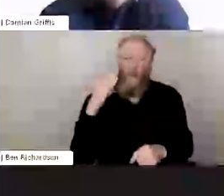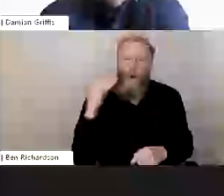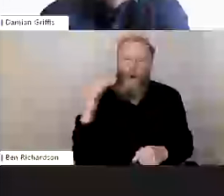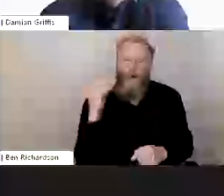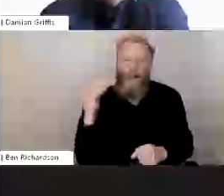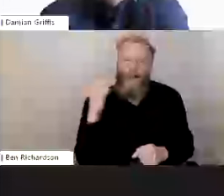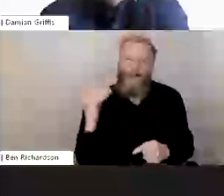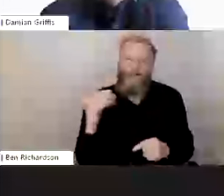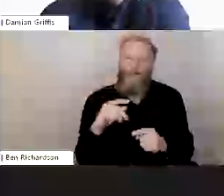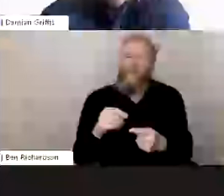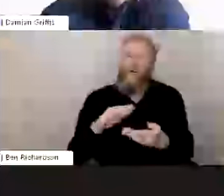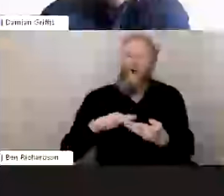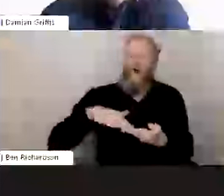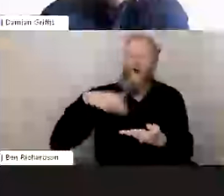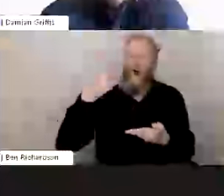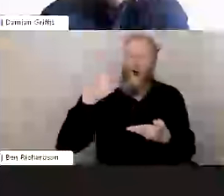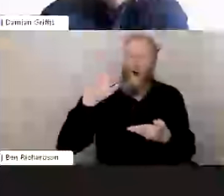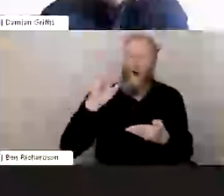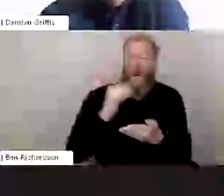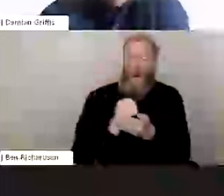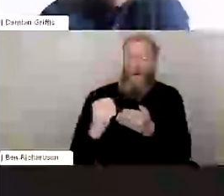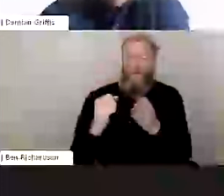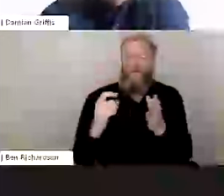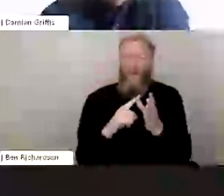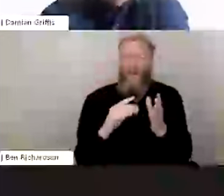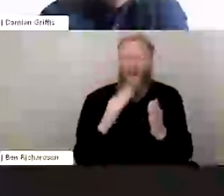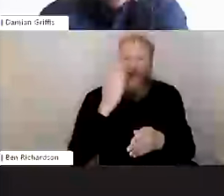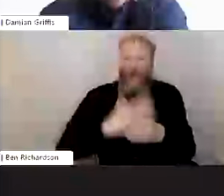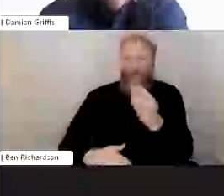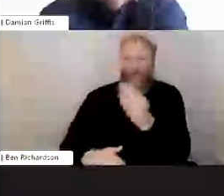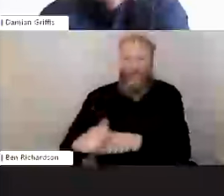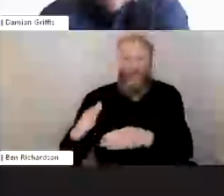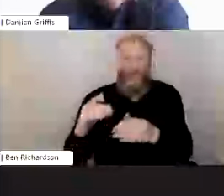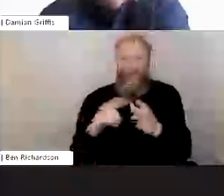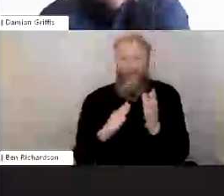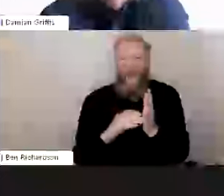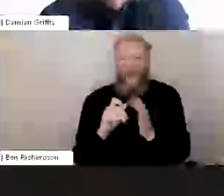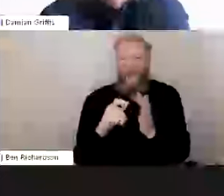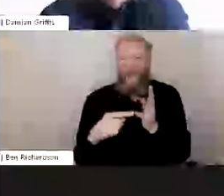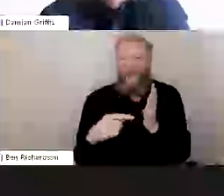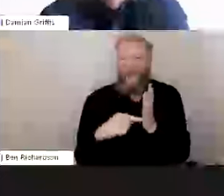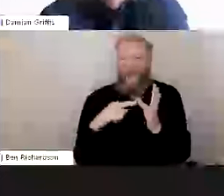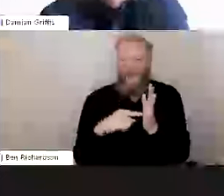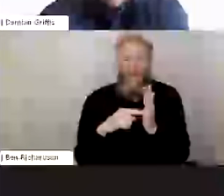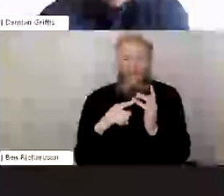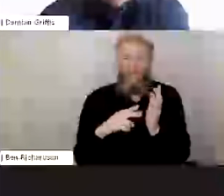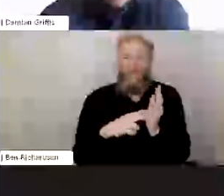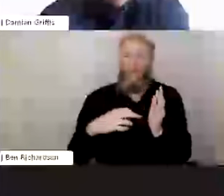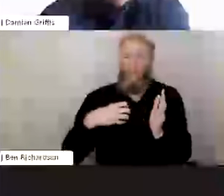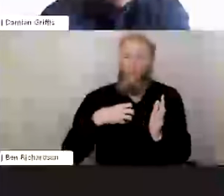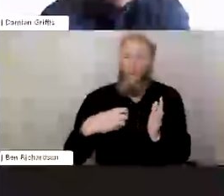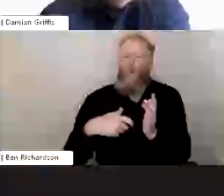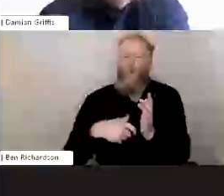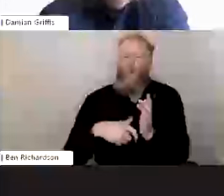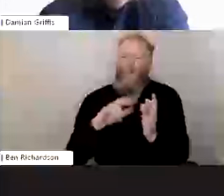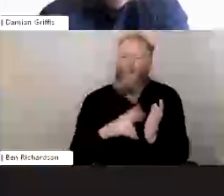of amputation, much higher than the rest of the Australian population. And that's because of diabetes, for